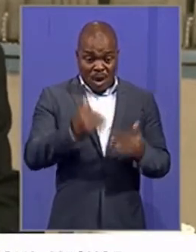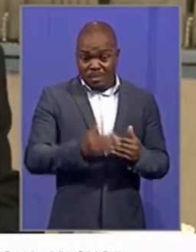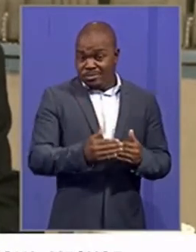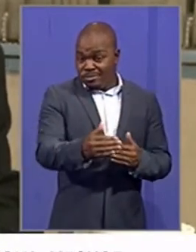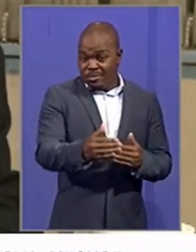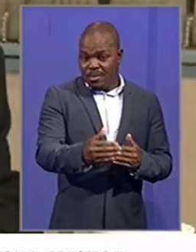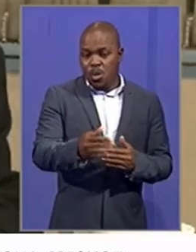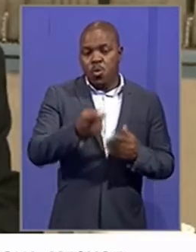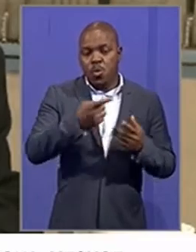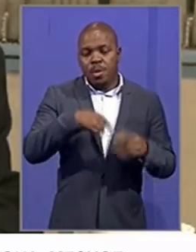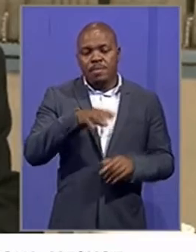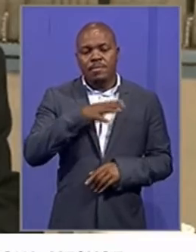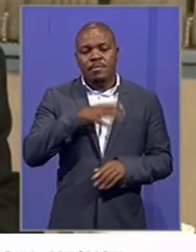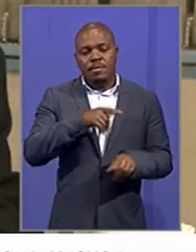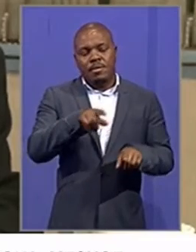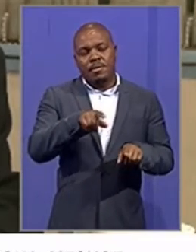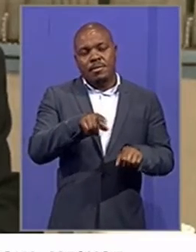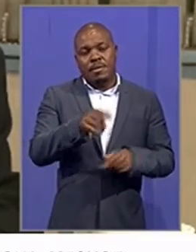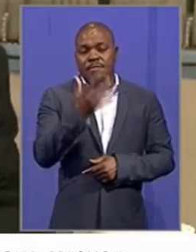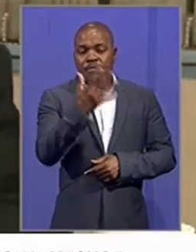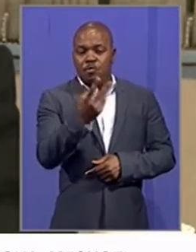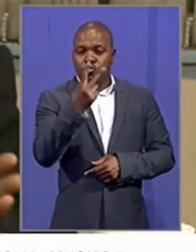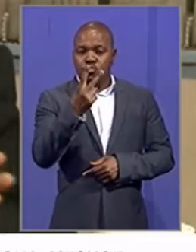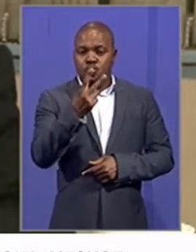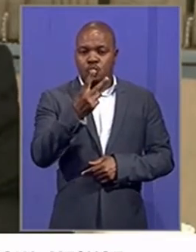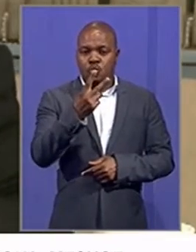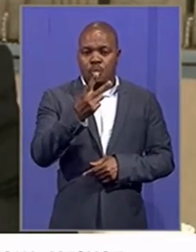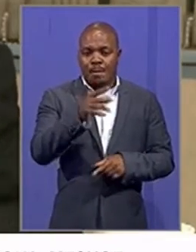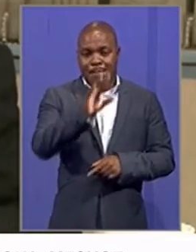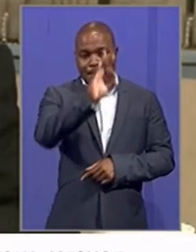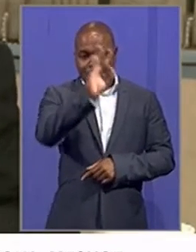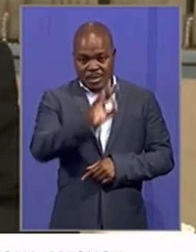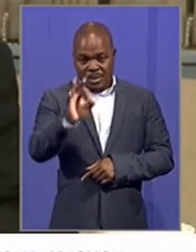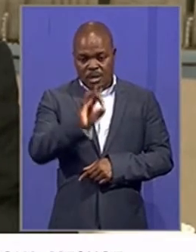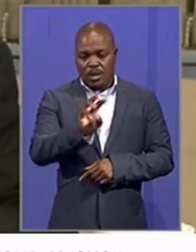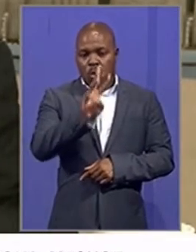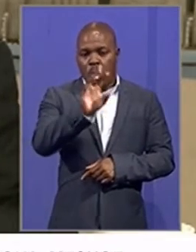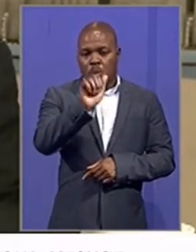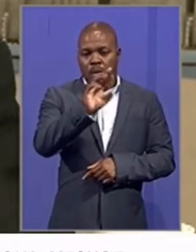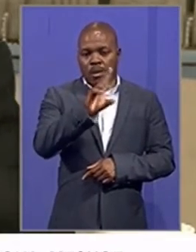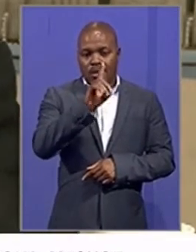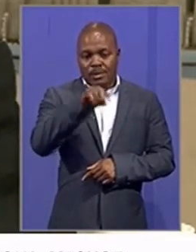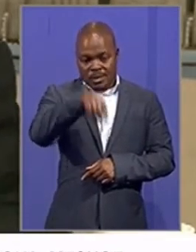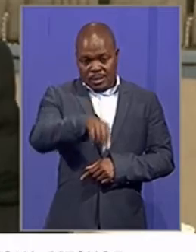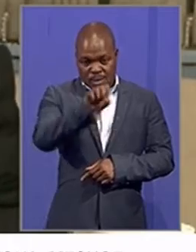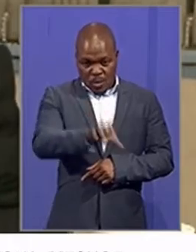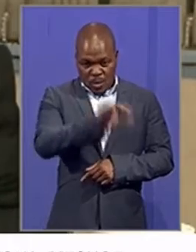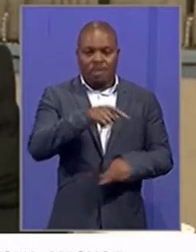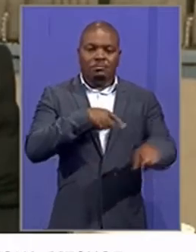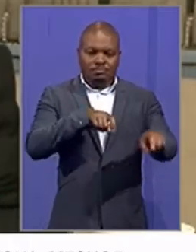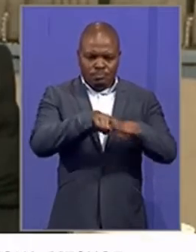only contesting 52% of the country, of the wards. Only 52%. We have